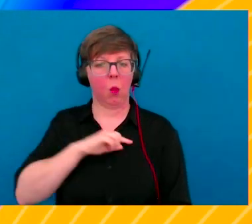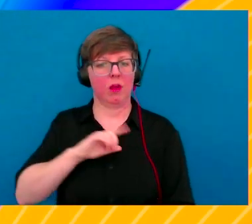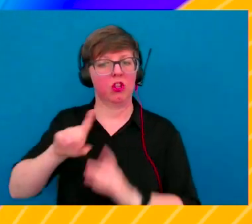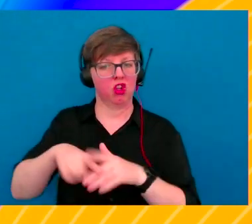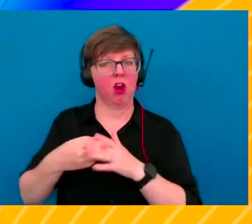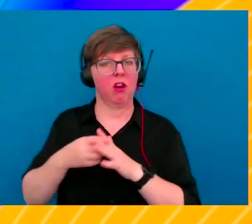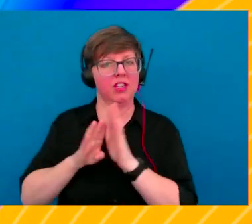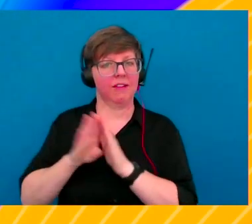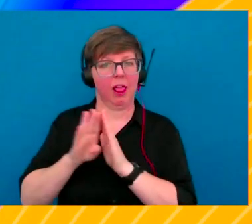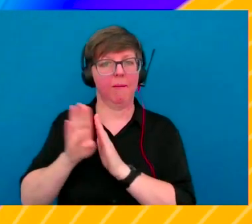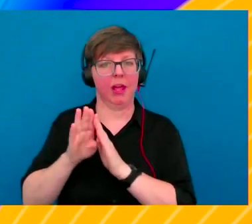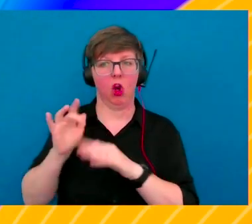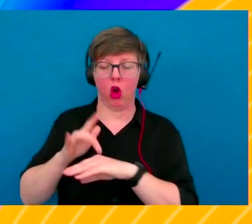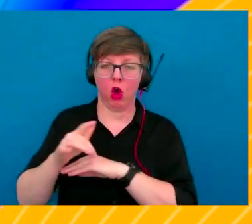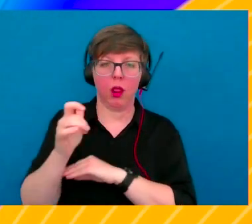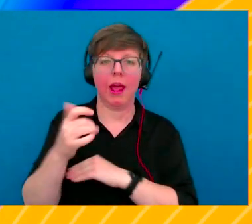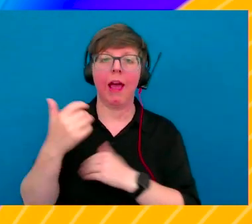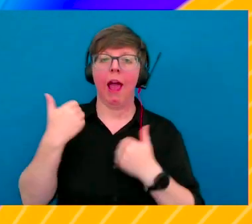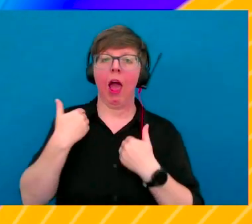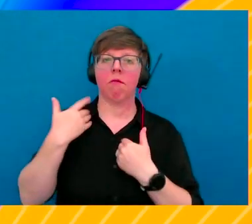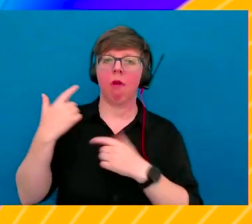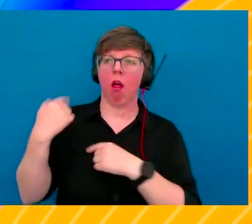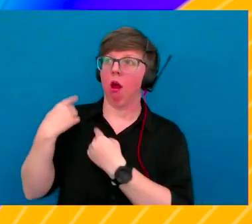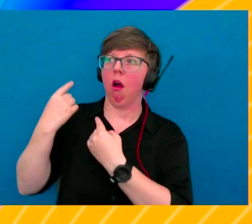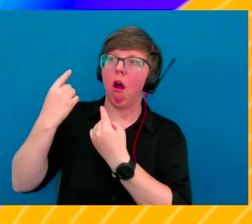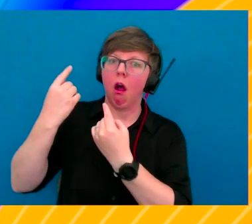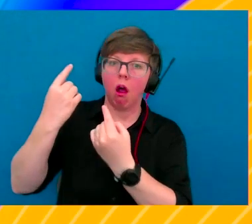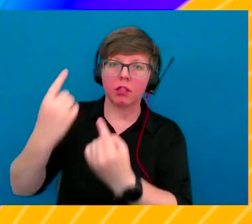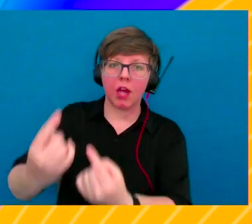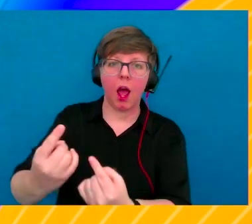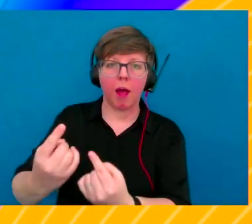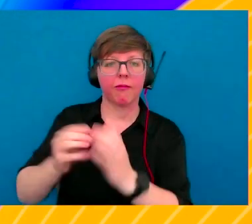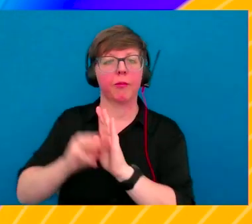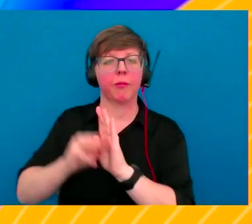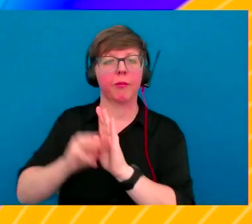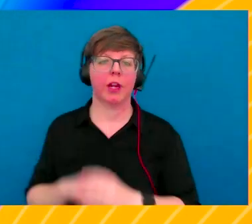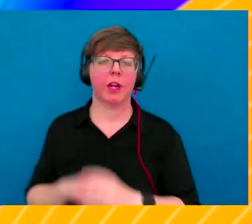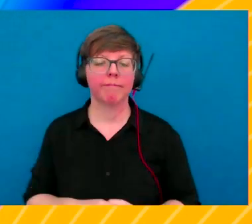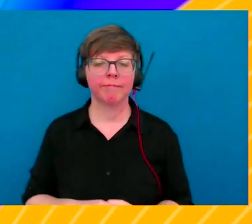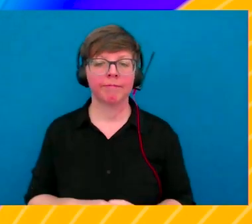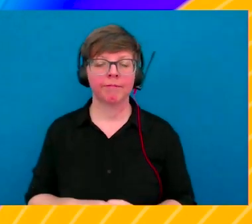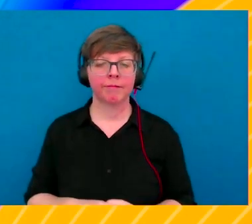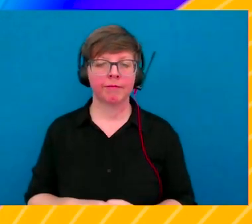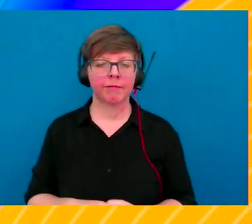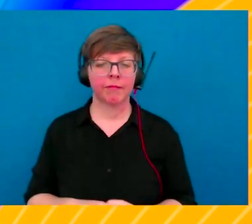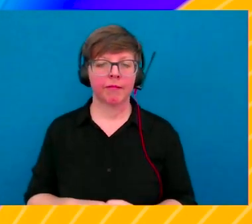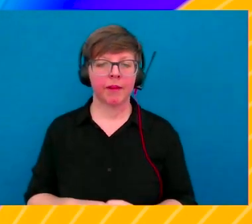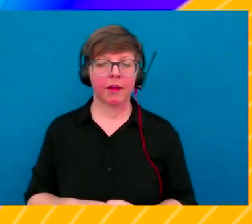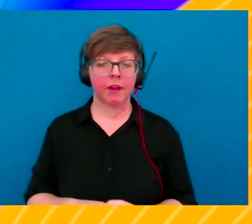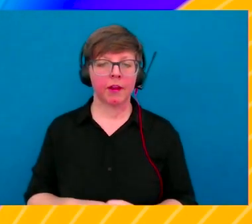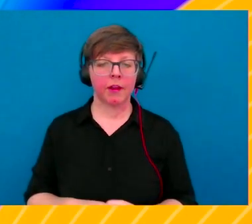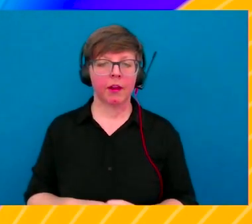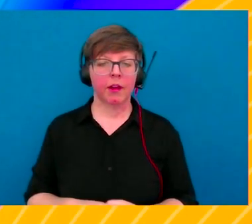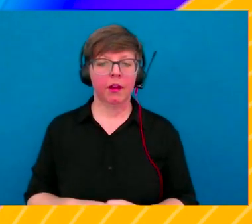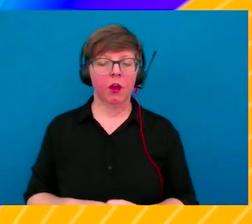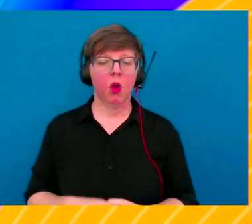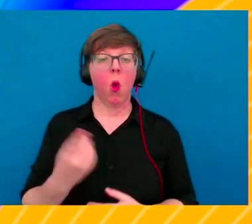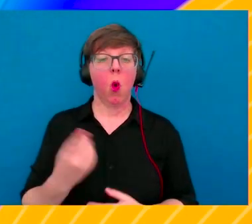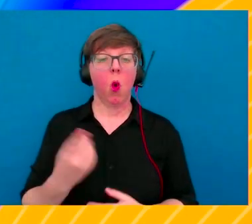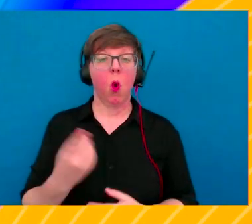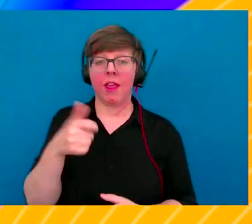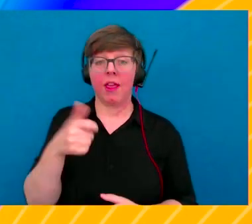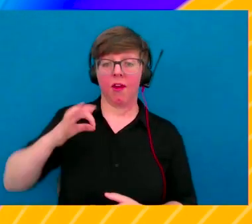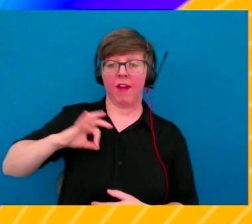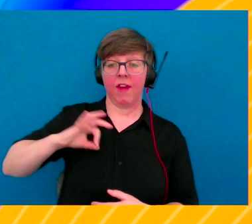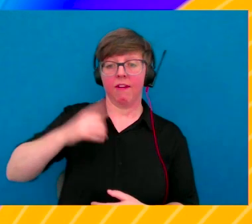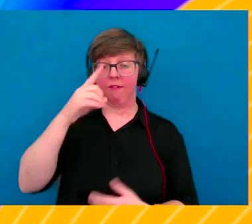to reach maturity. And speaking of maturity, one of the other advantages of the integration between